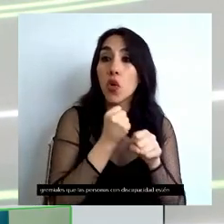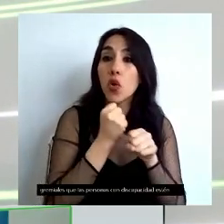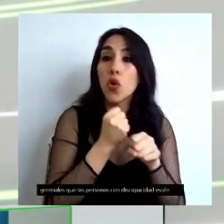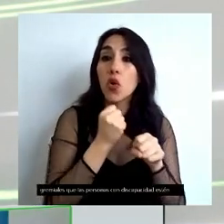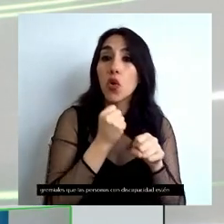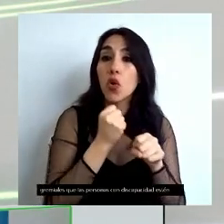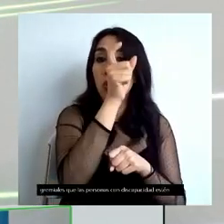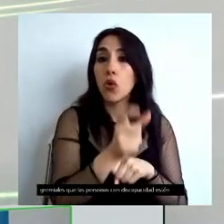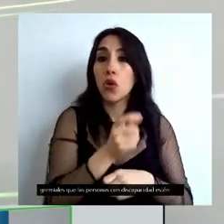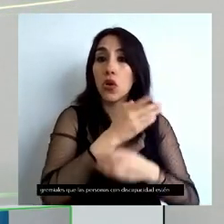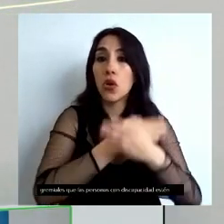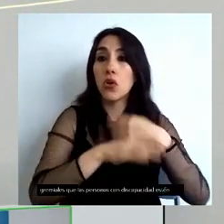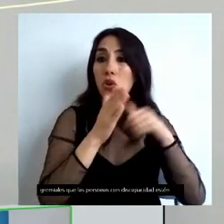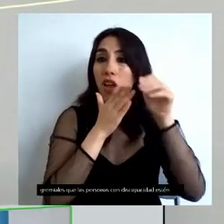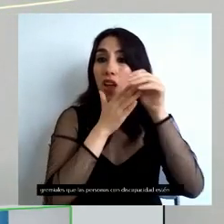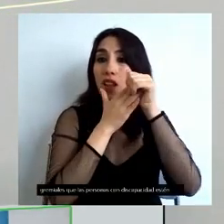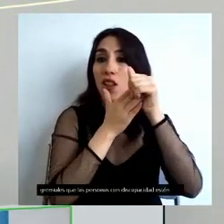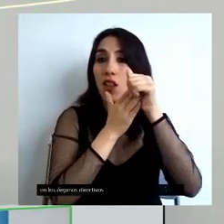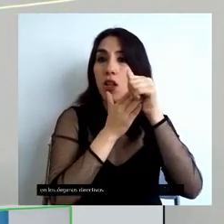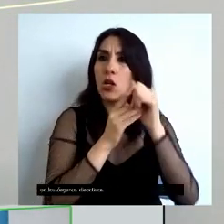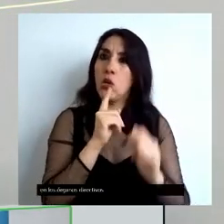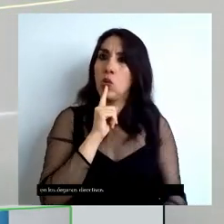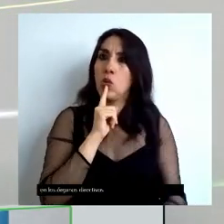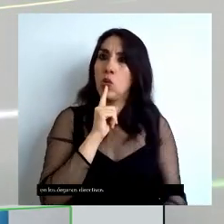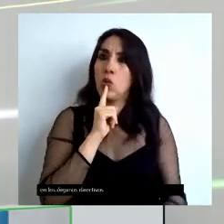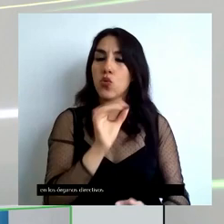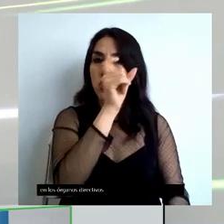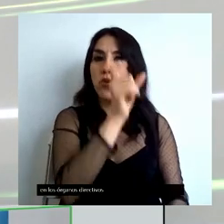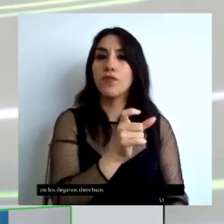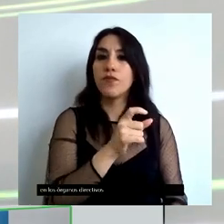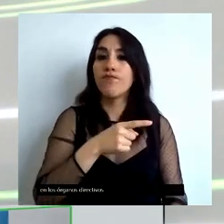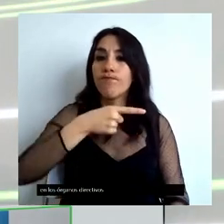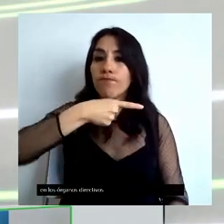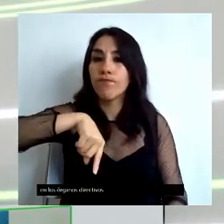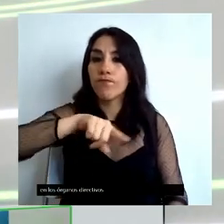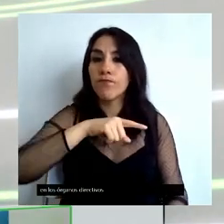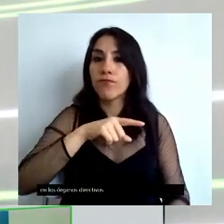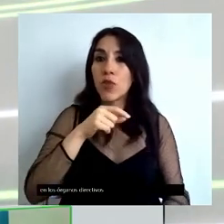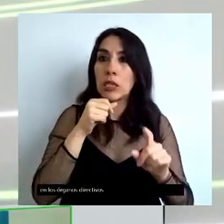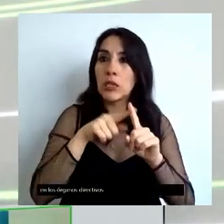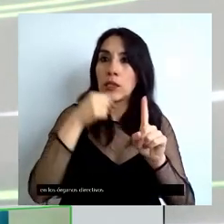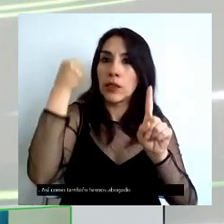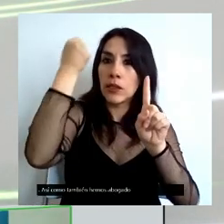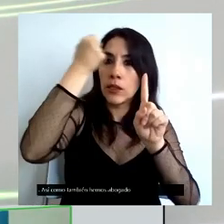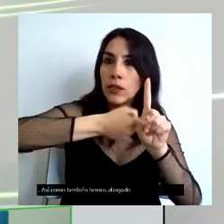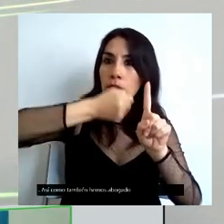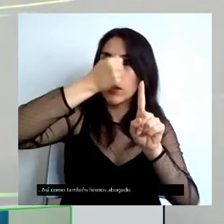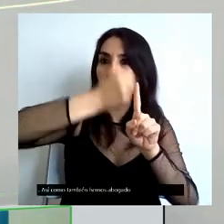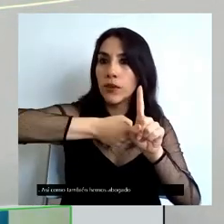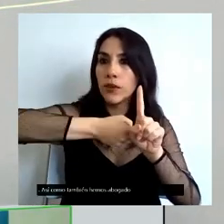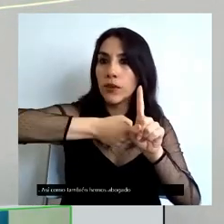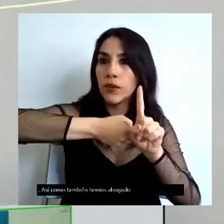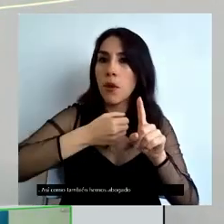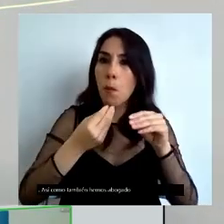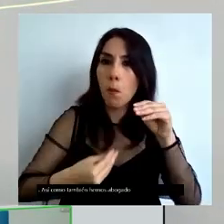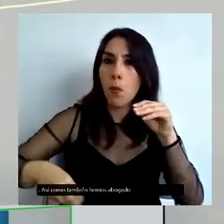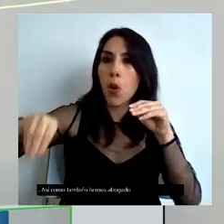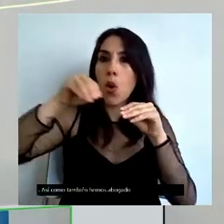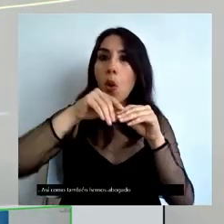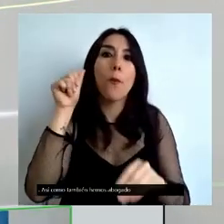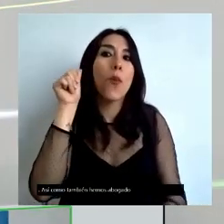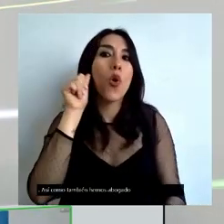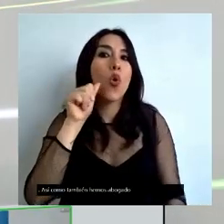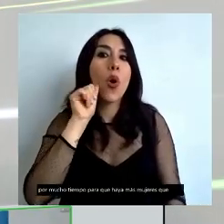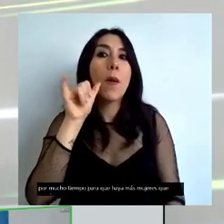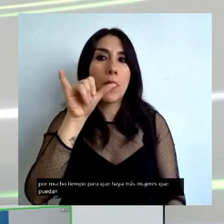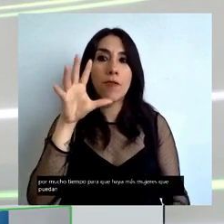unions, and in the companies. Also, we are promoting that more women can be